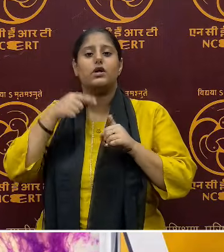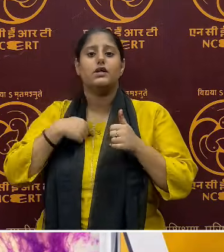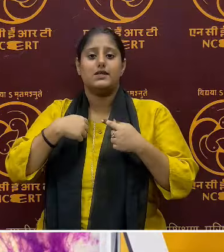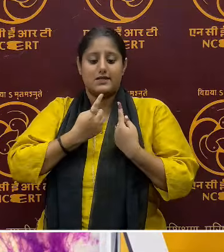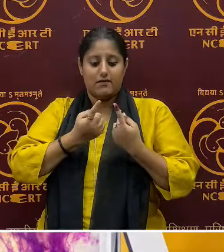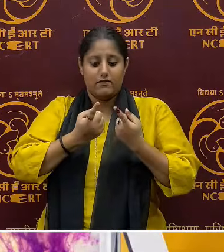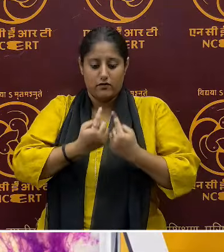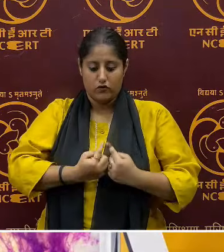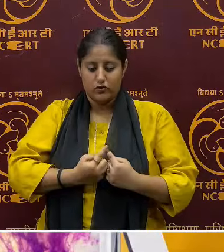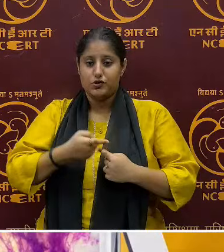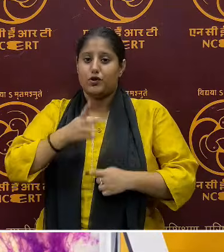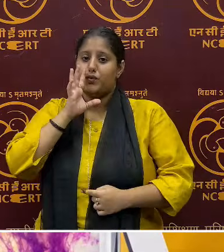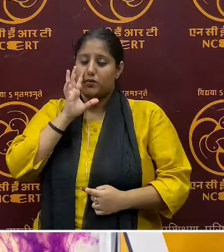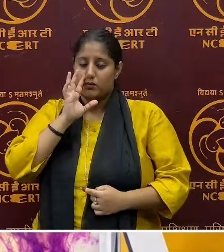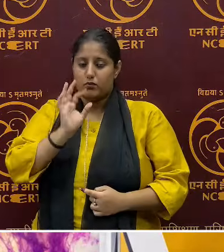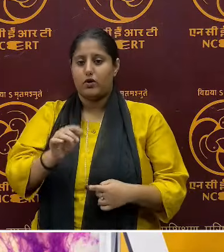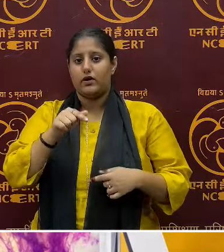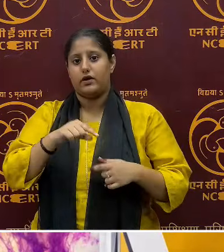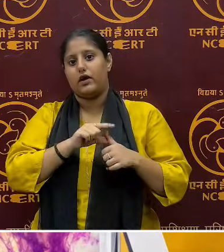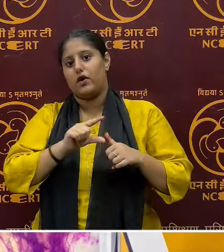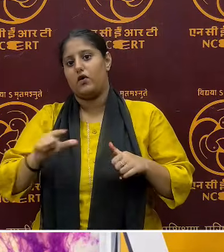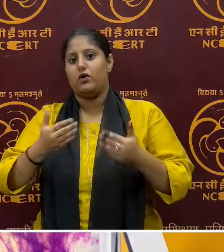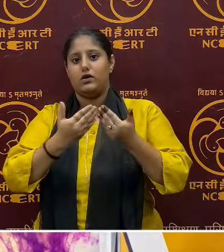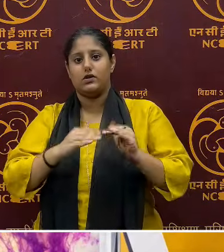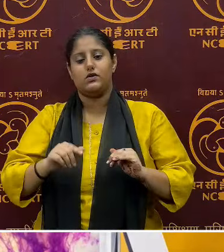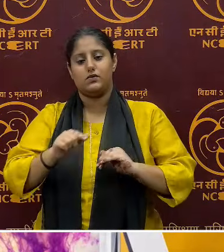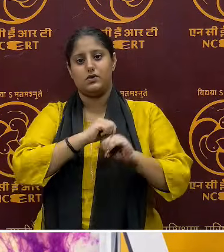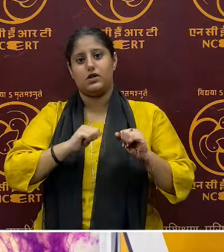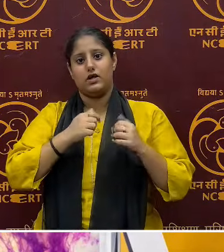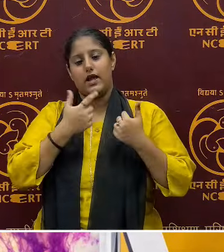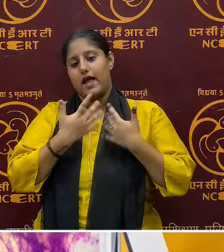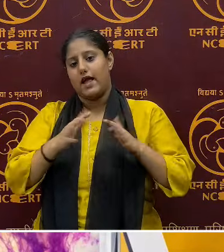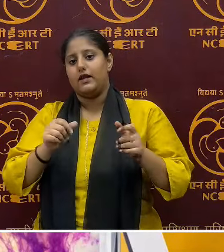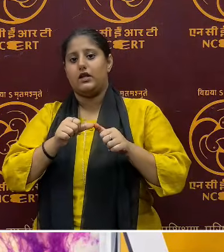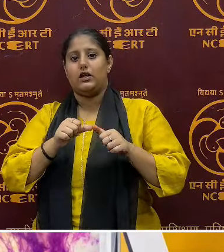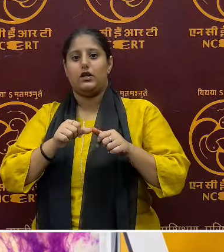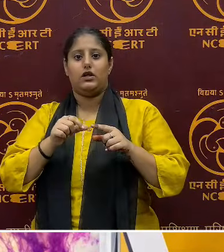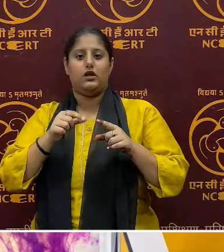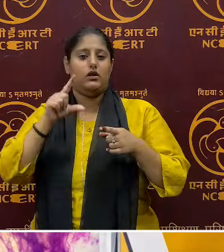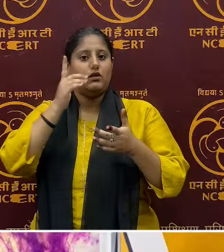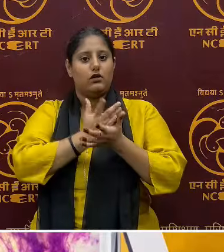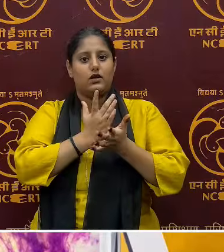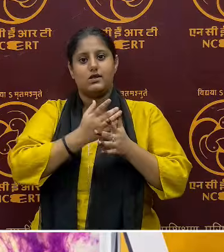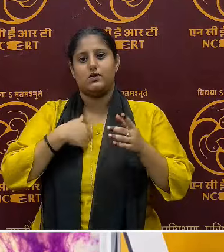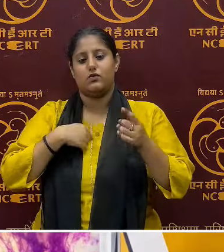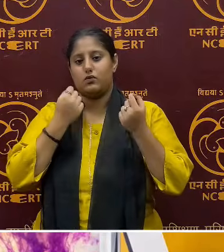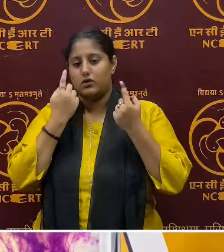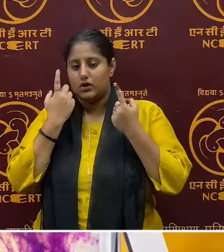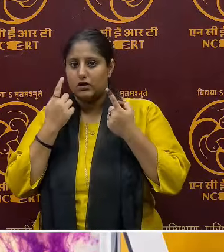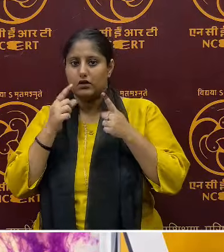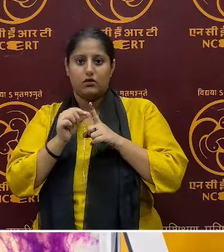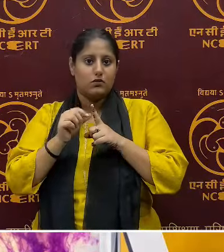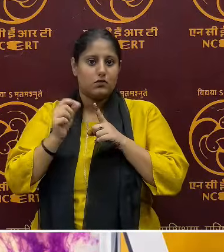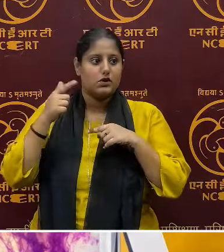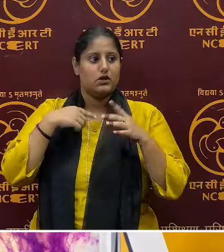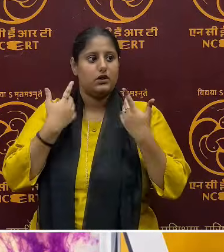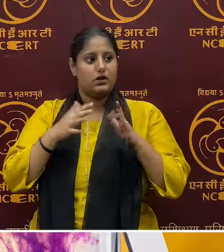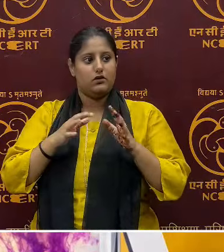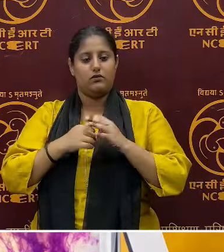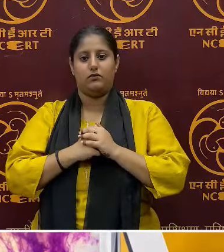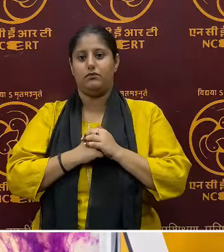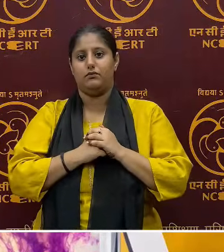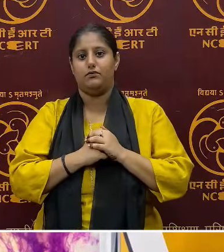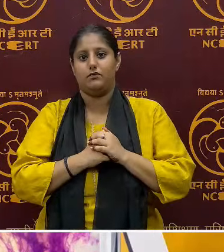self-evaluation is very important to for any process, or you can say for any exam or anything.